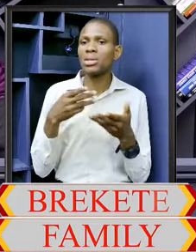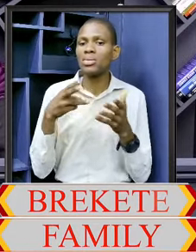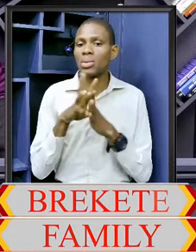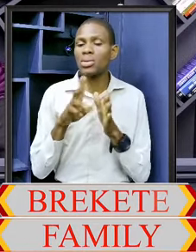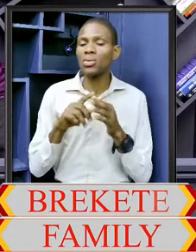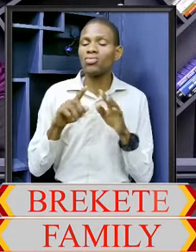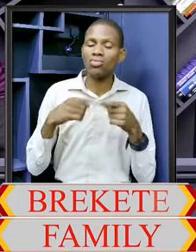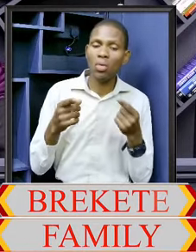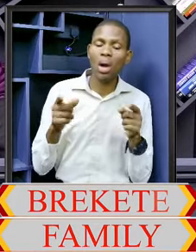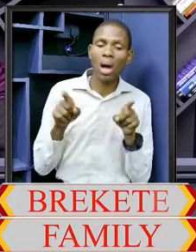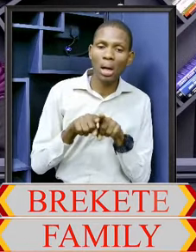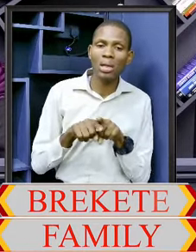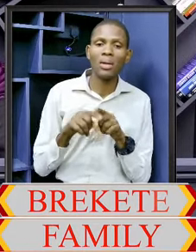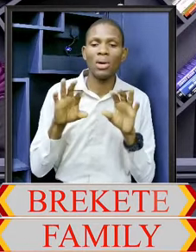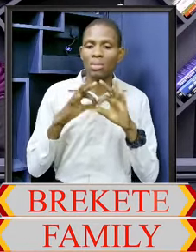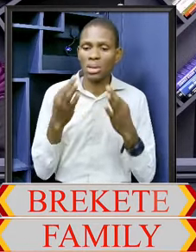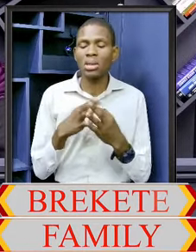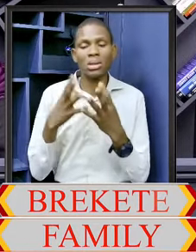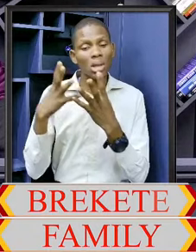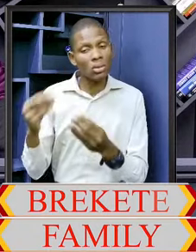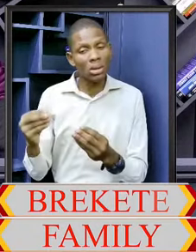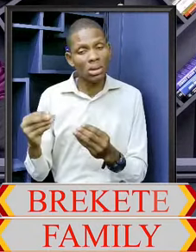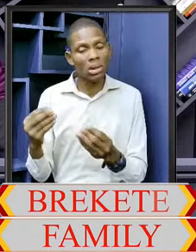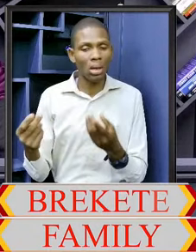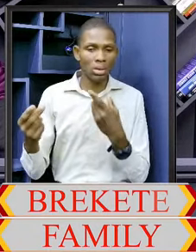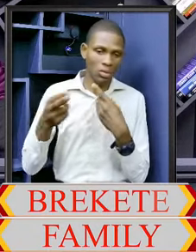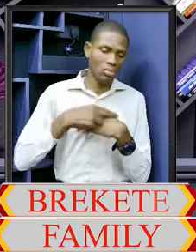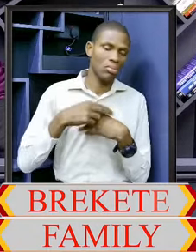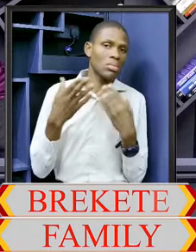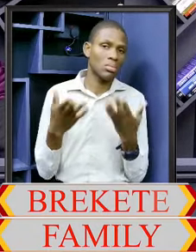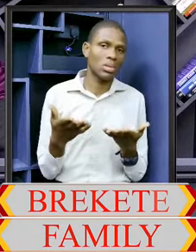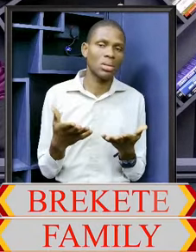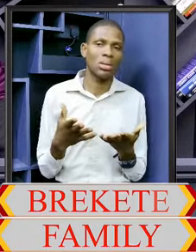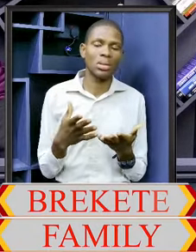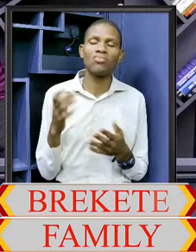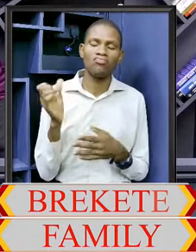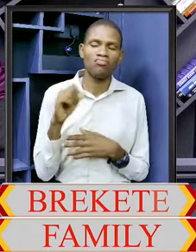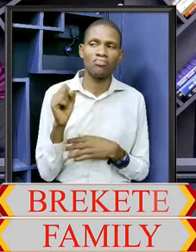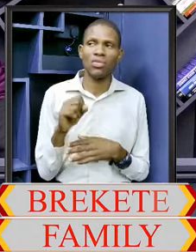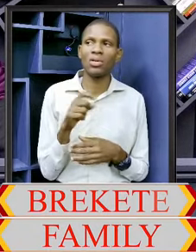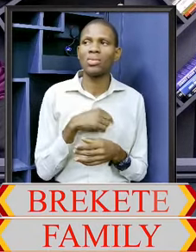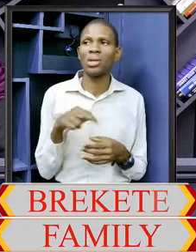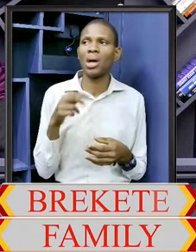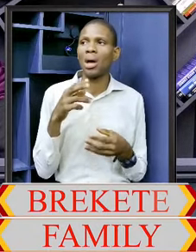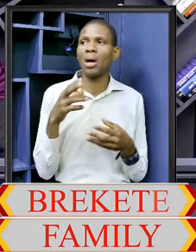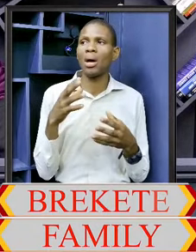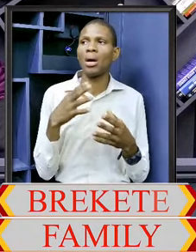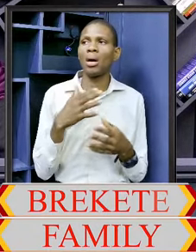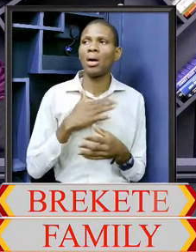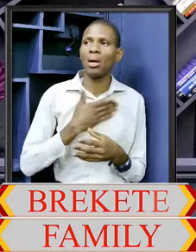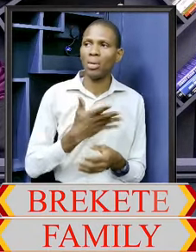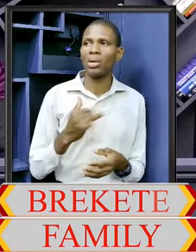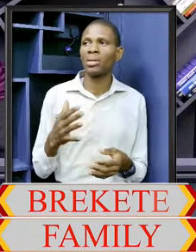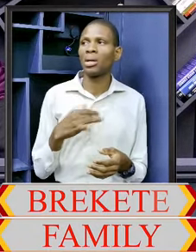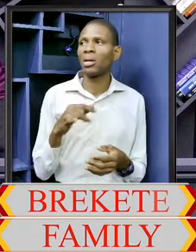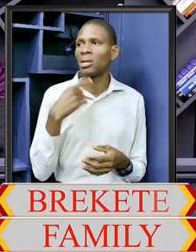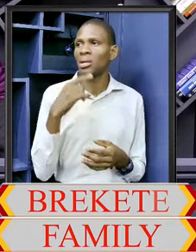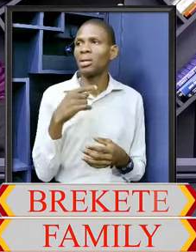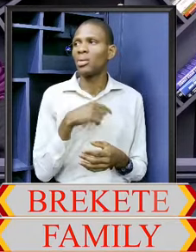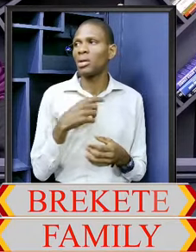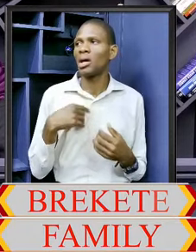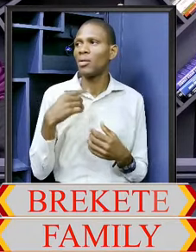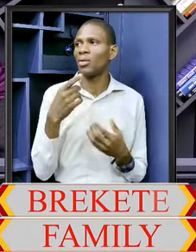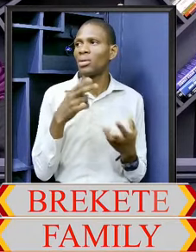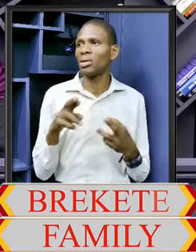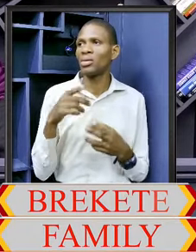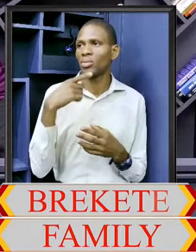family and settle this issue and return back to the house? We said, yes, we are willing. And I said, we have already